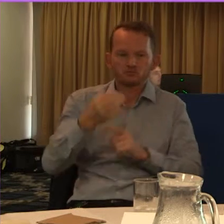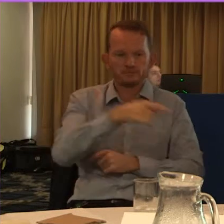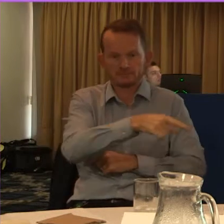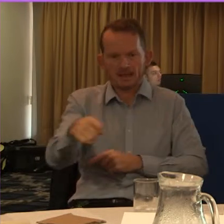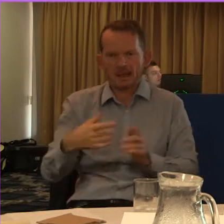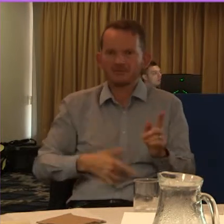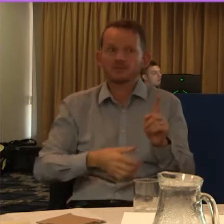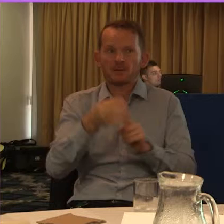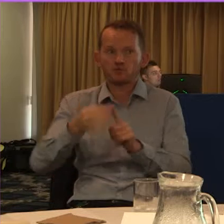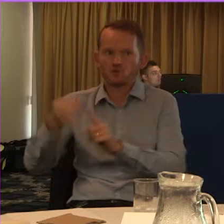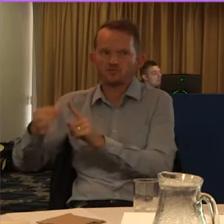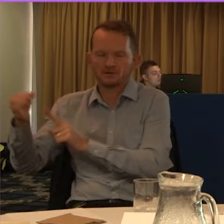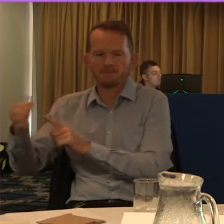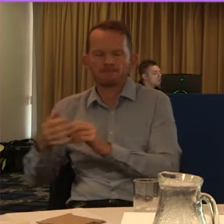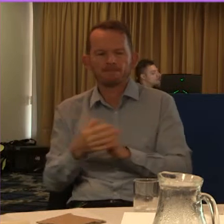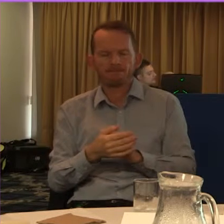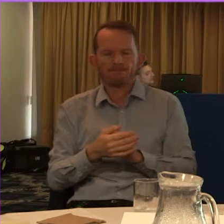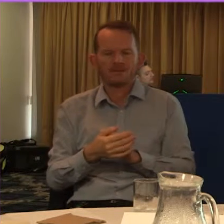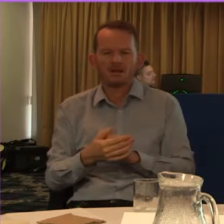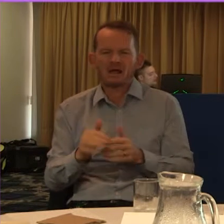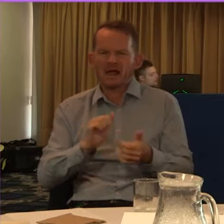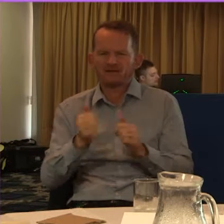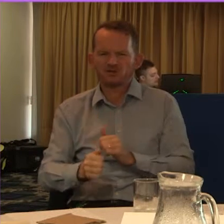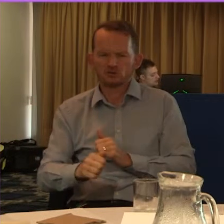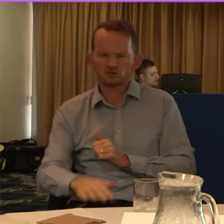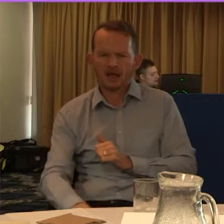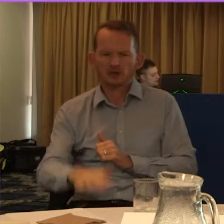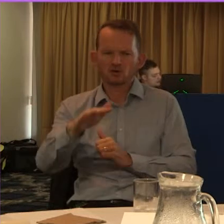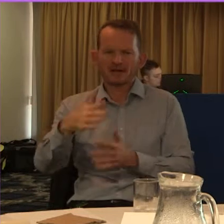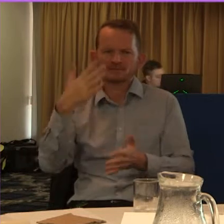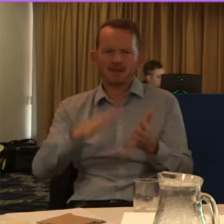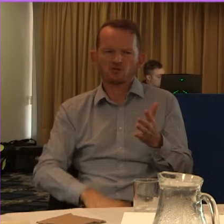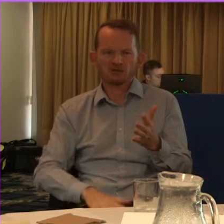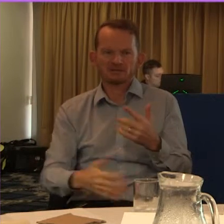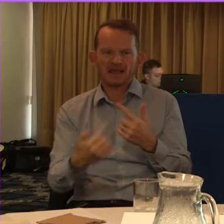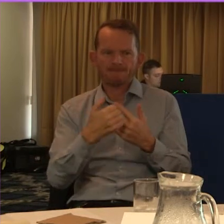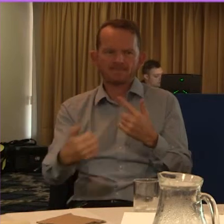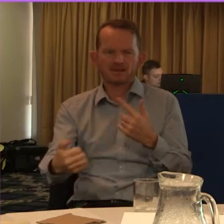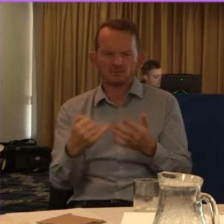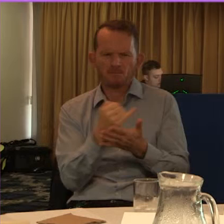improved. The impact of adverse childhood experiences has also been widely